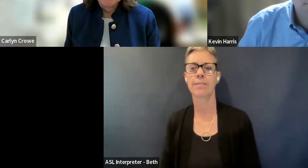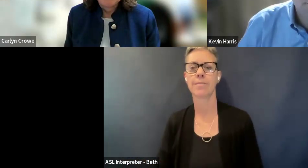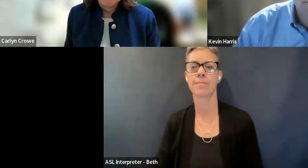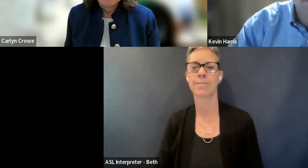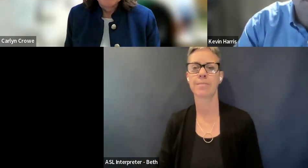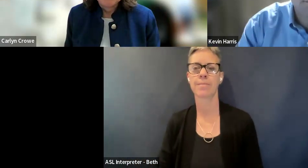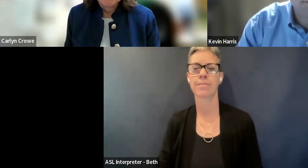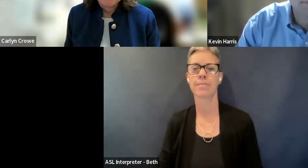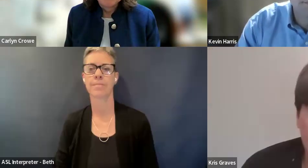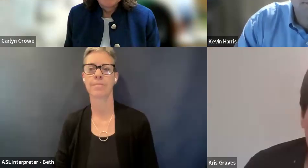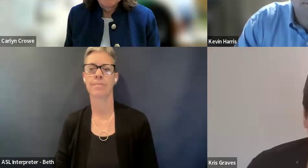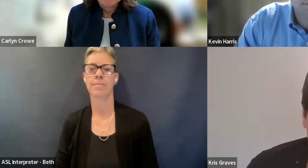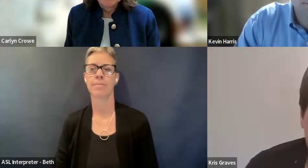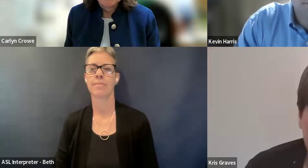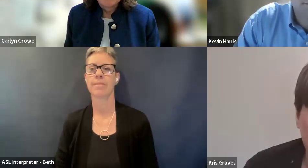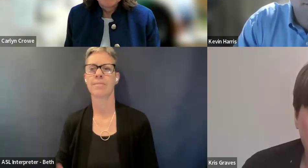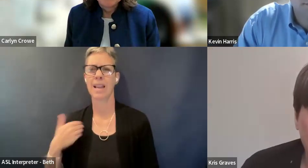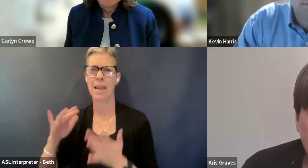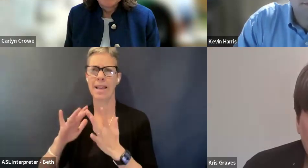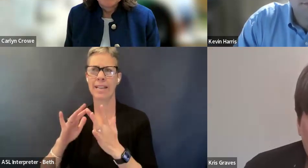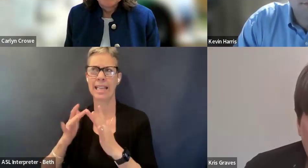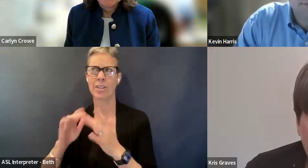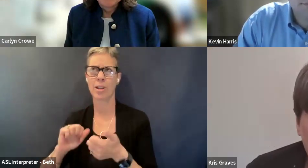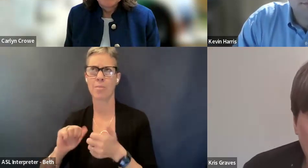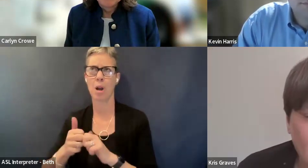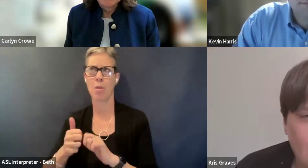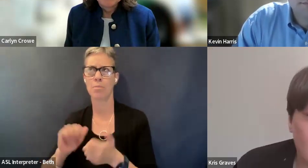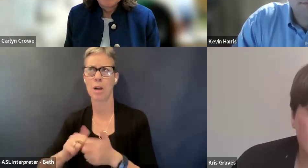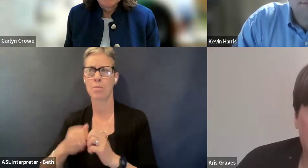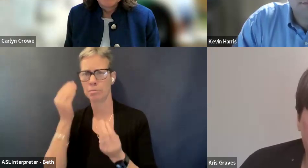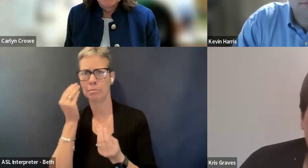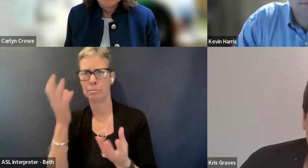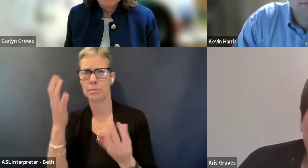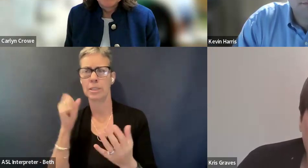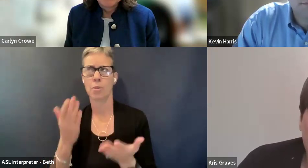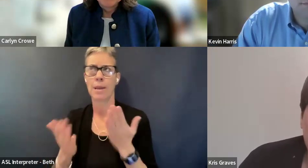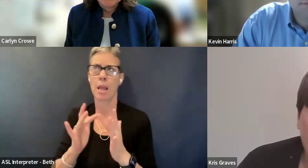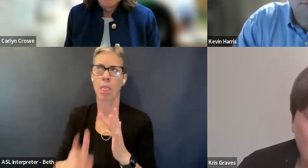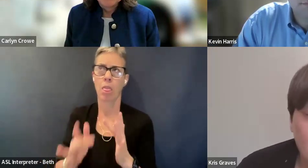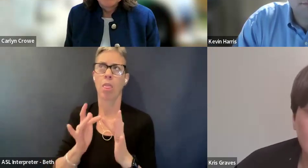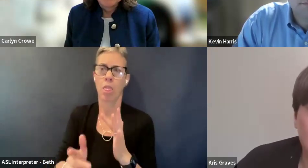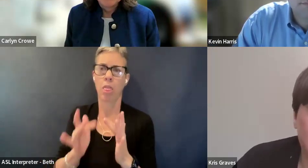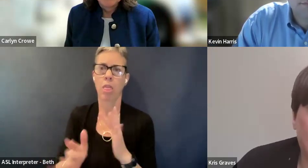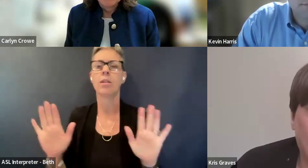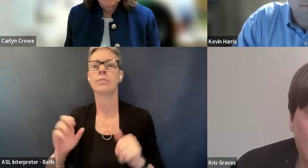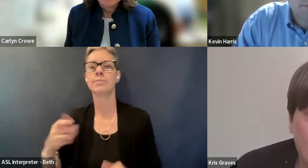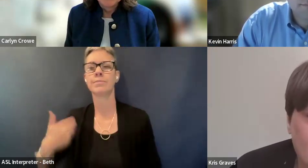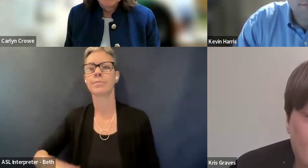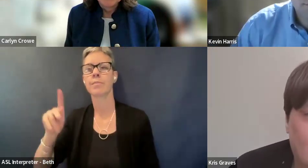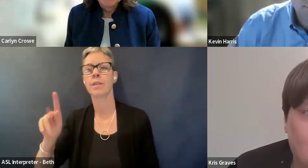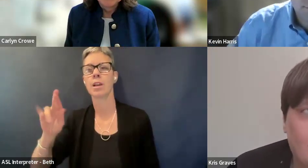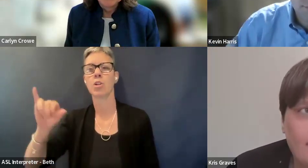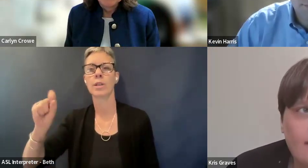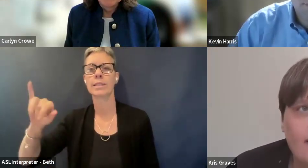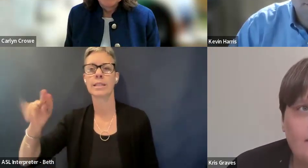Apparently, I'm having internet issues, so it may cut off once in a while. I'm Christine. I go by